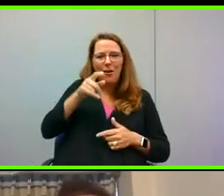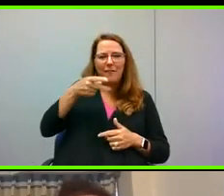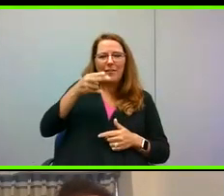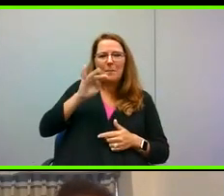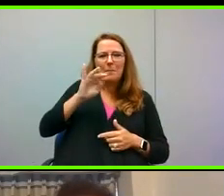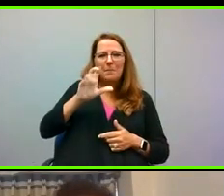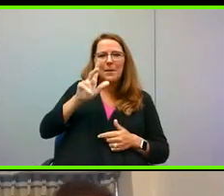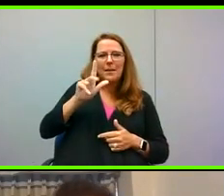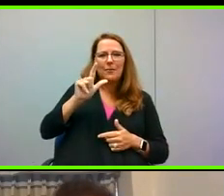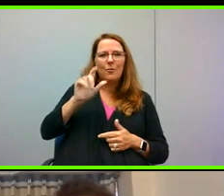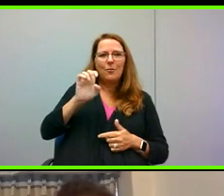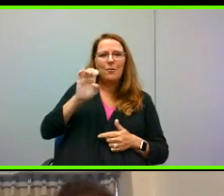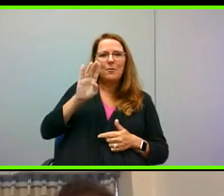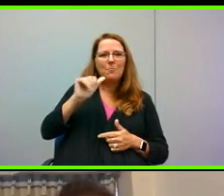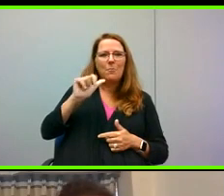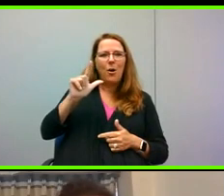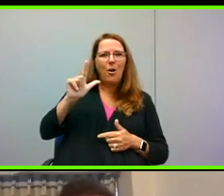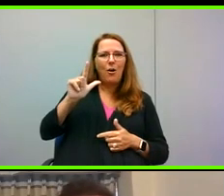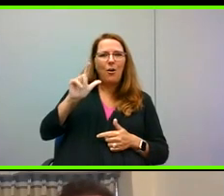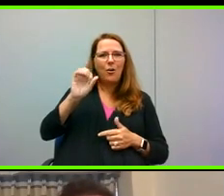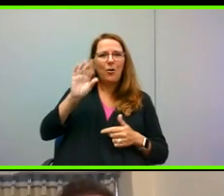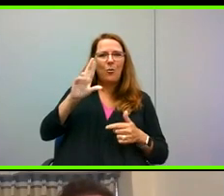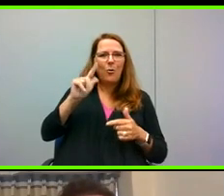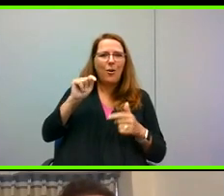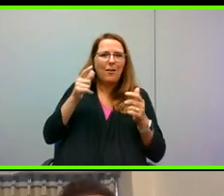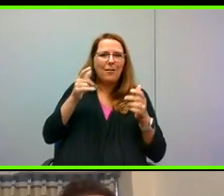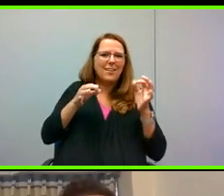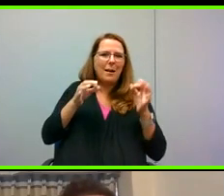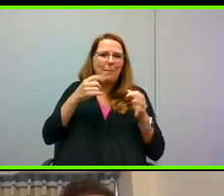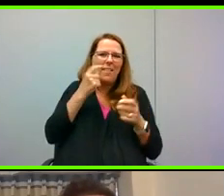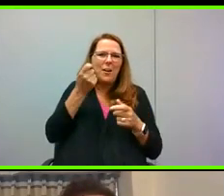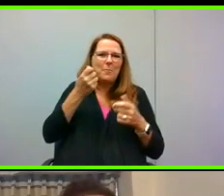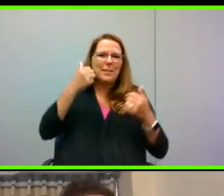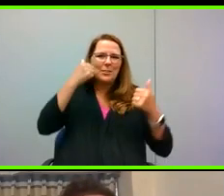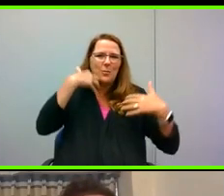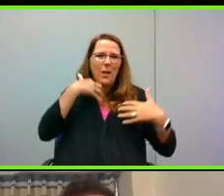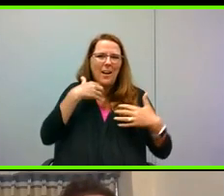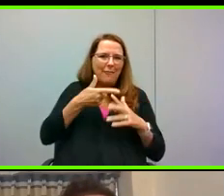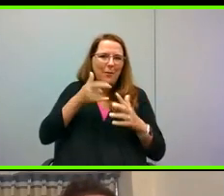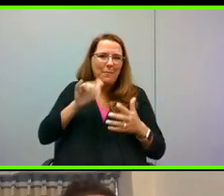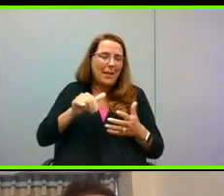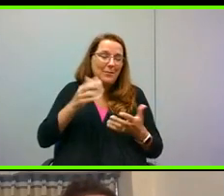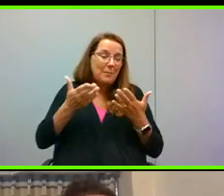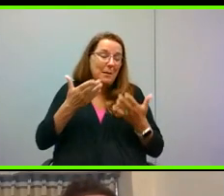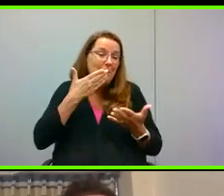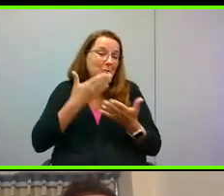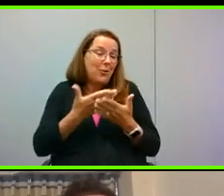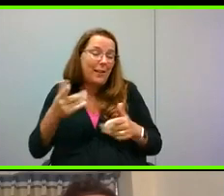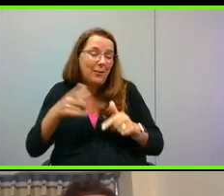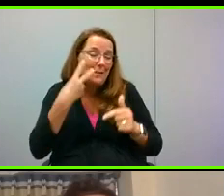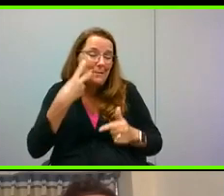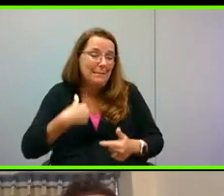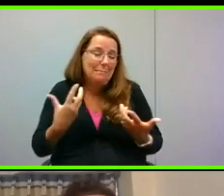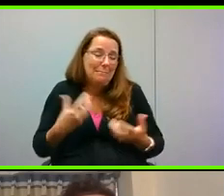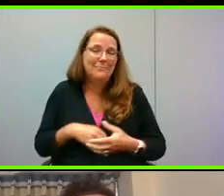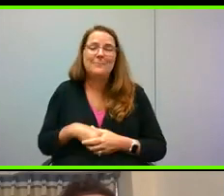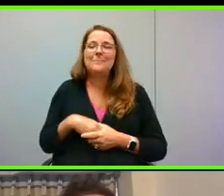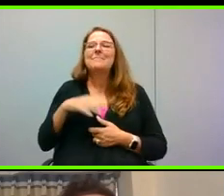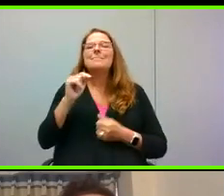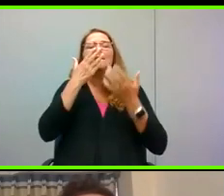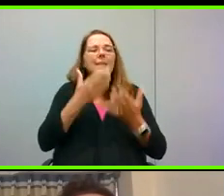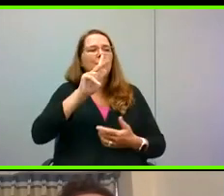little sweaty, quite frankly, from that. So maybe that's a good thing. But thank you, Kathy, for all the